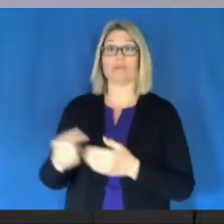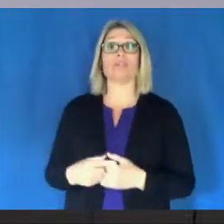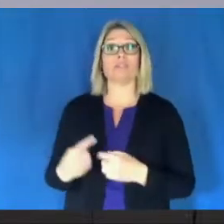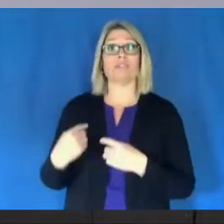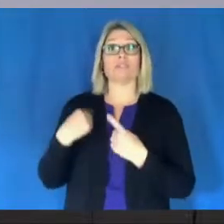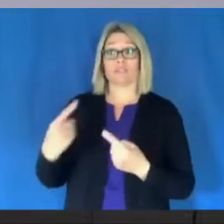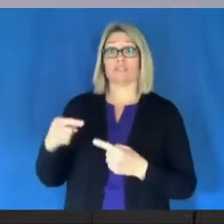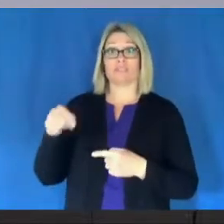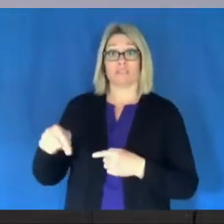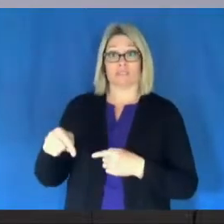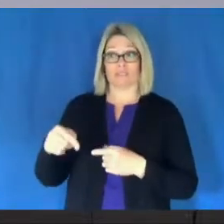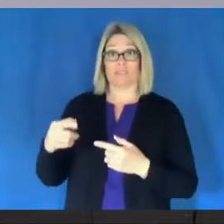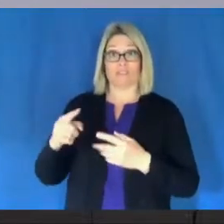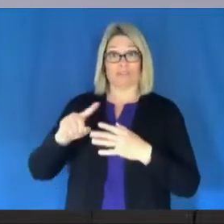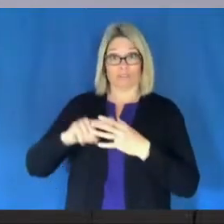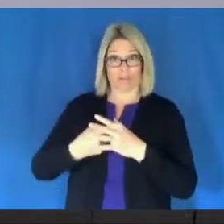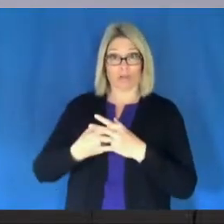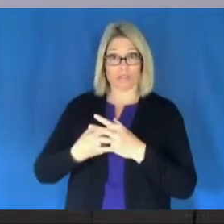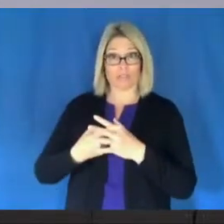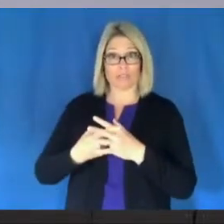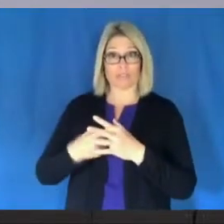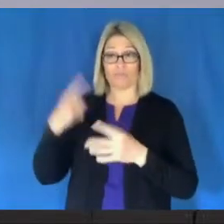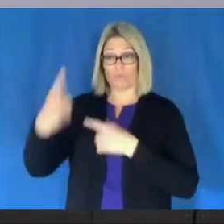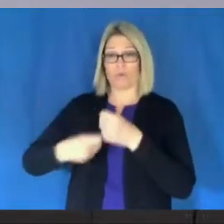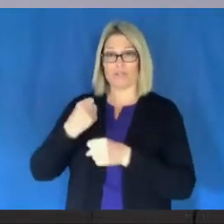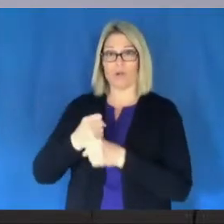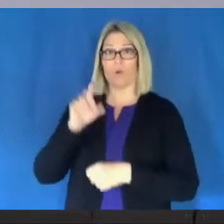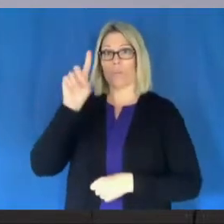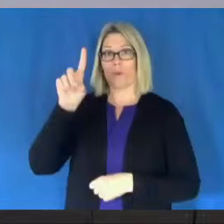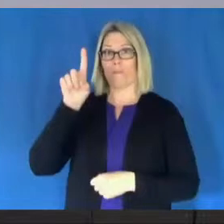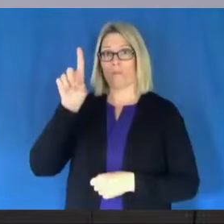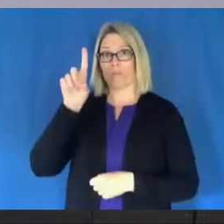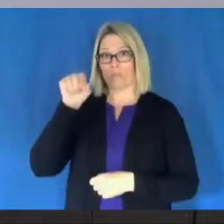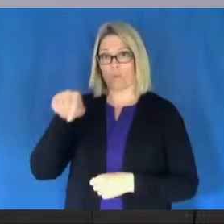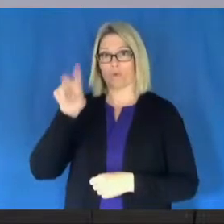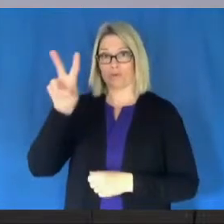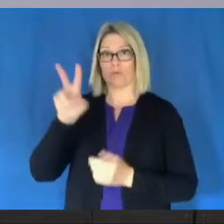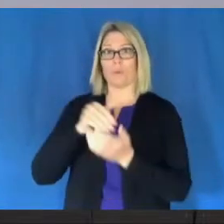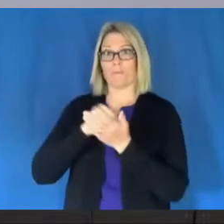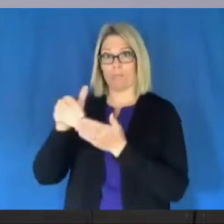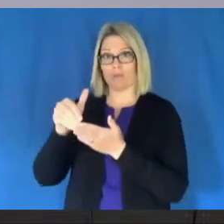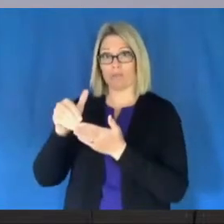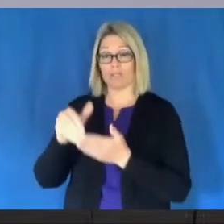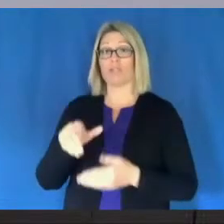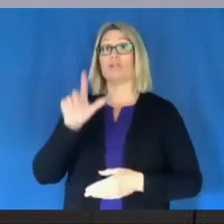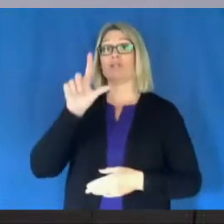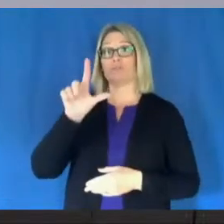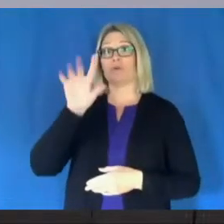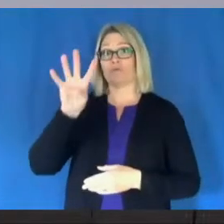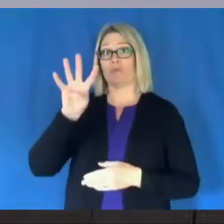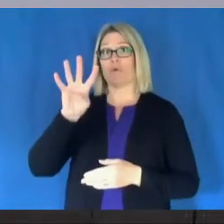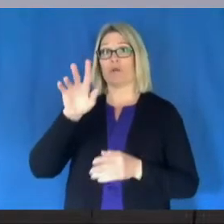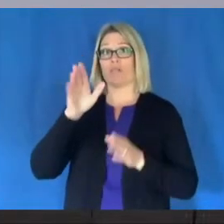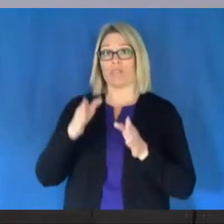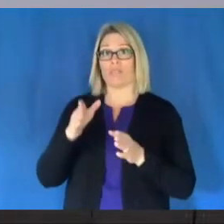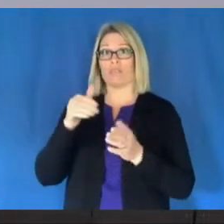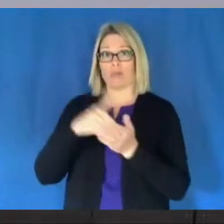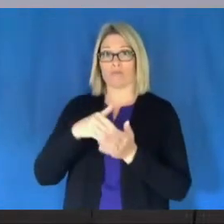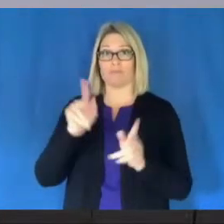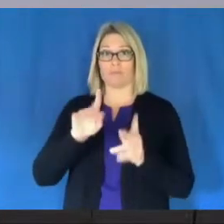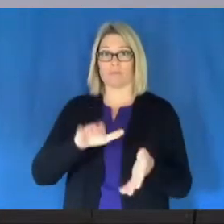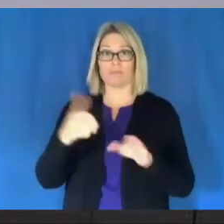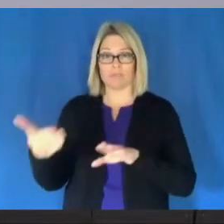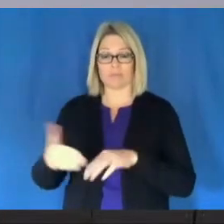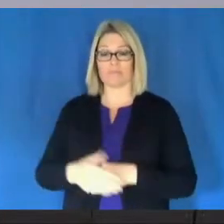has recorded over 1.2 million cases and 24,000 deaths. Case rates continue